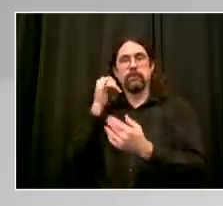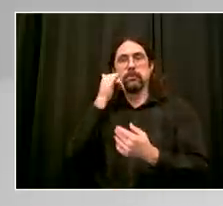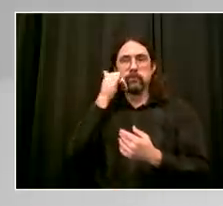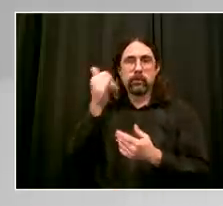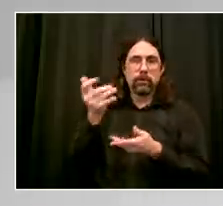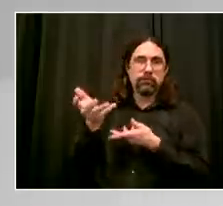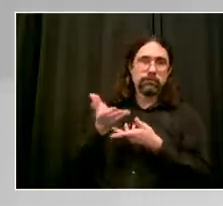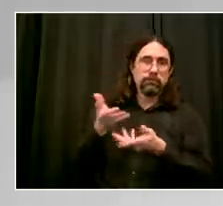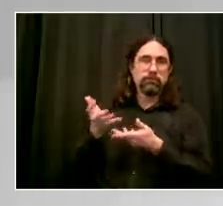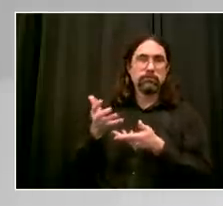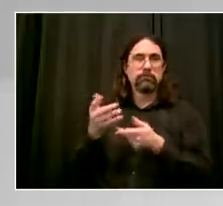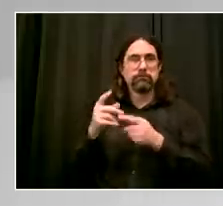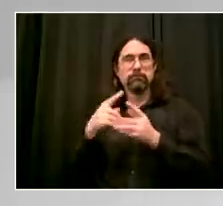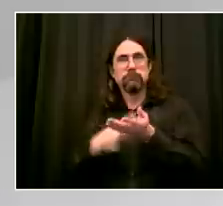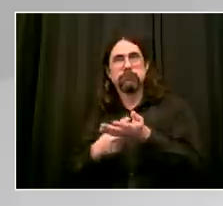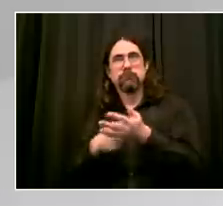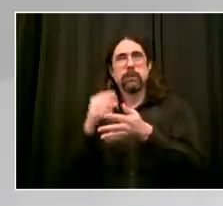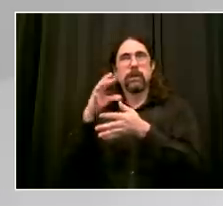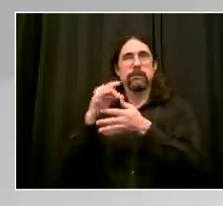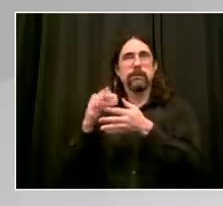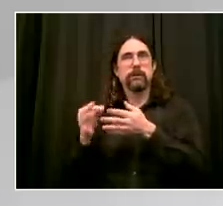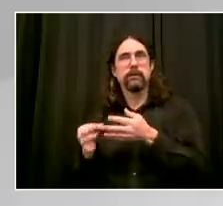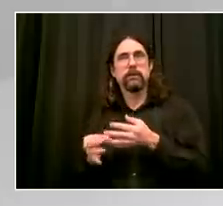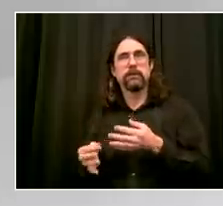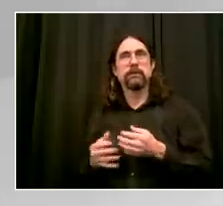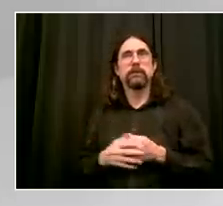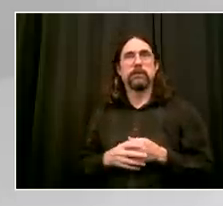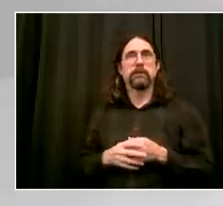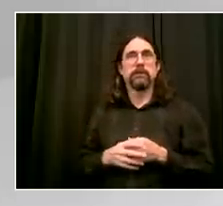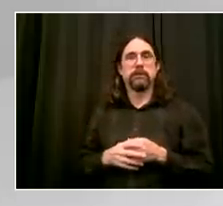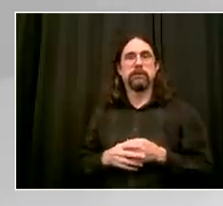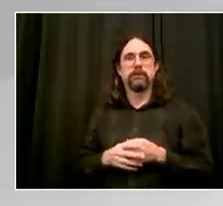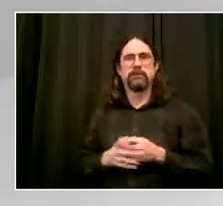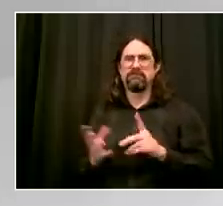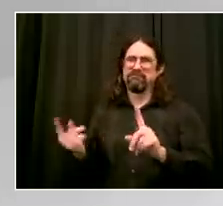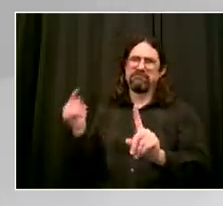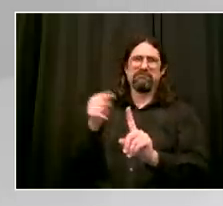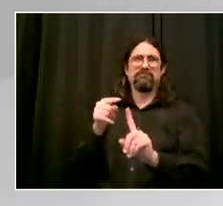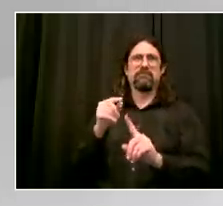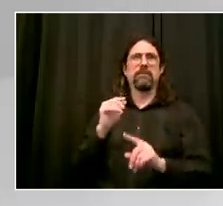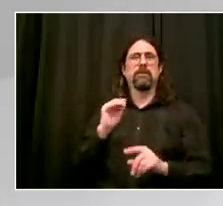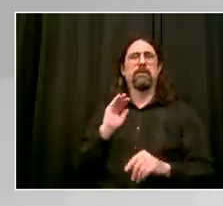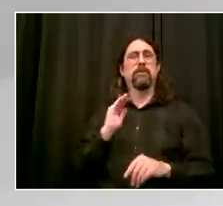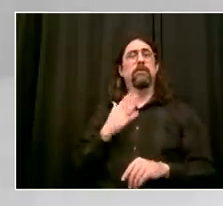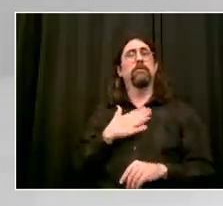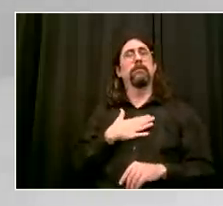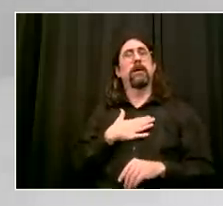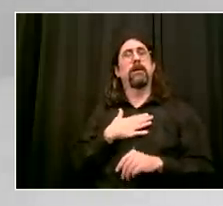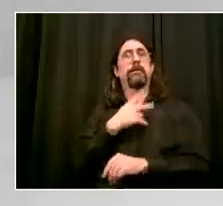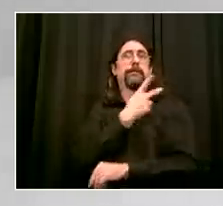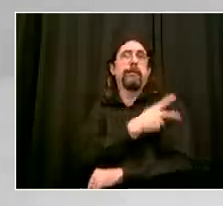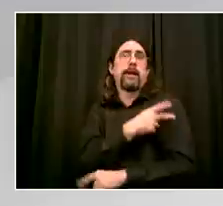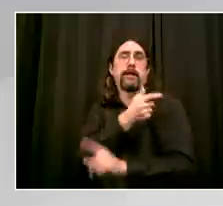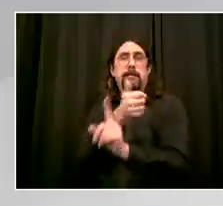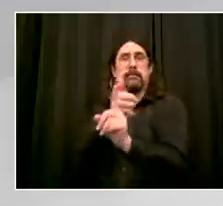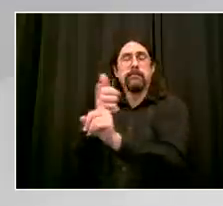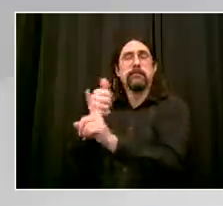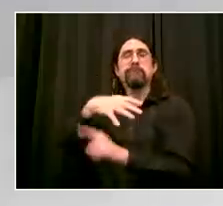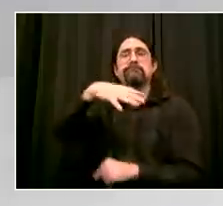people blood pressure cuffs, sending them oxygen saturation meters, sending them home